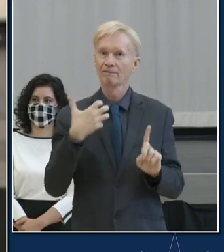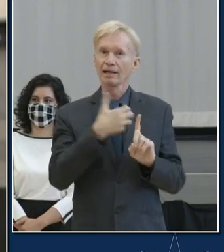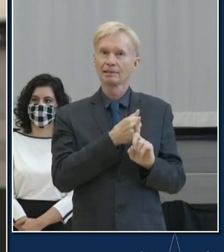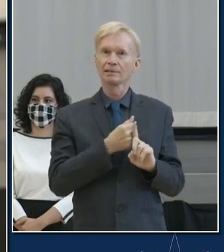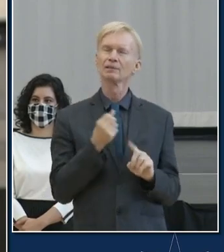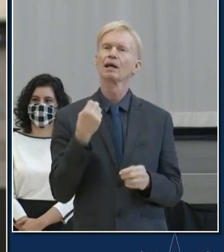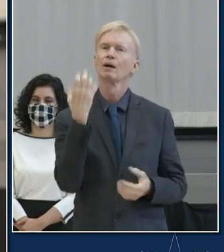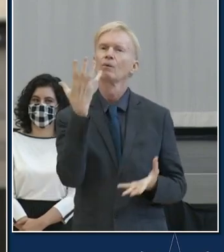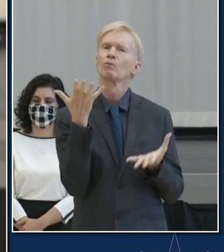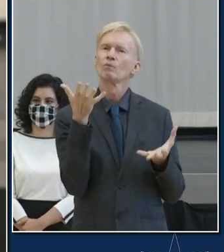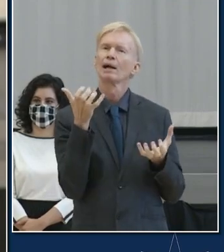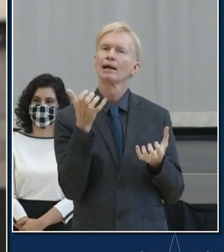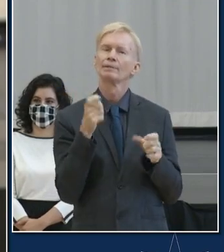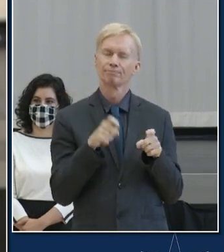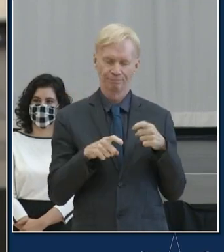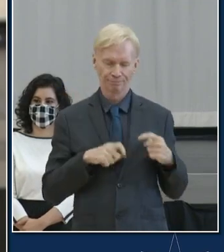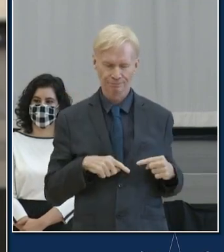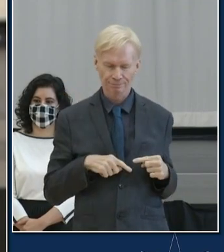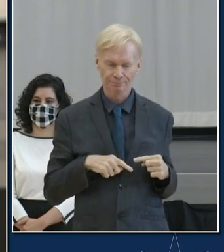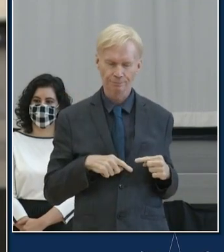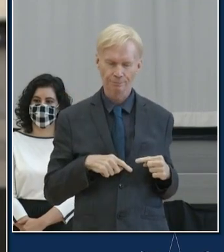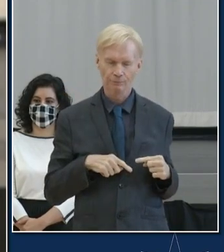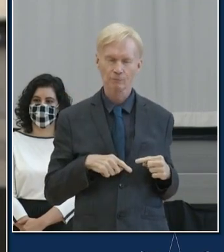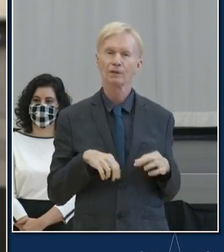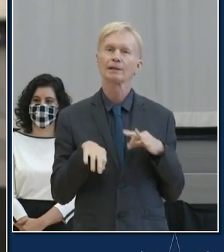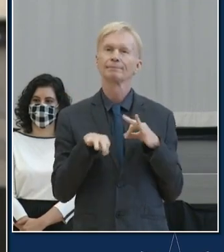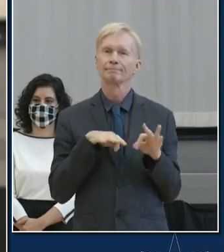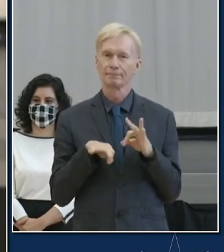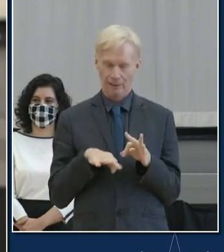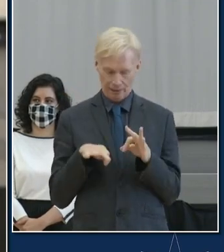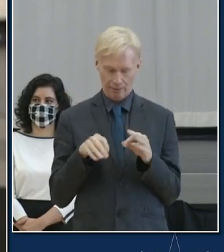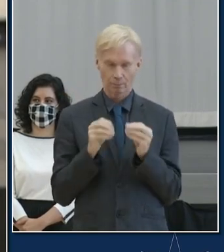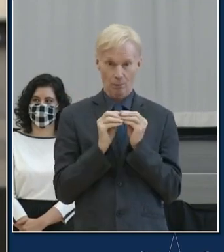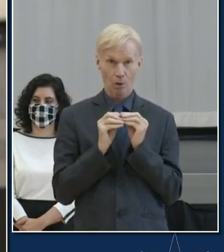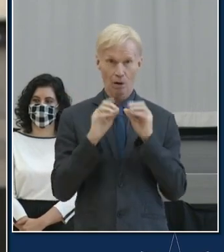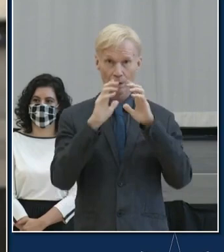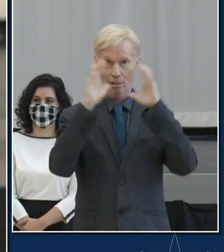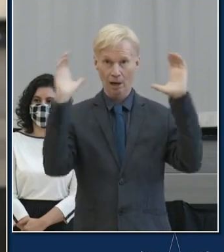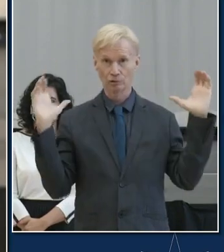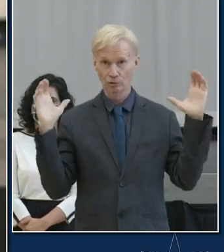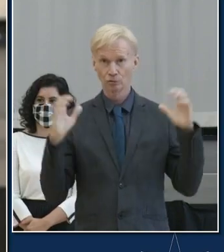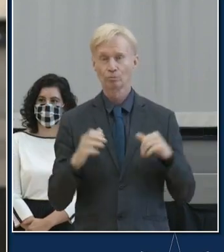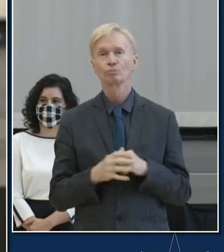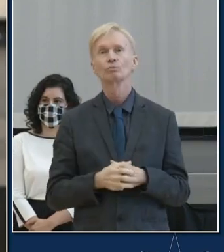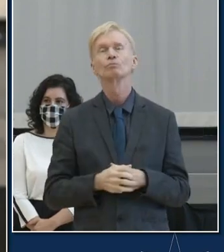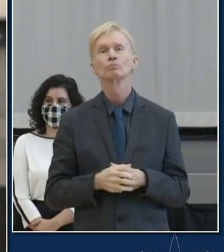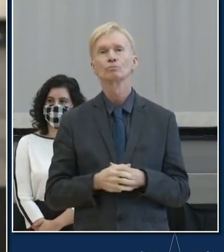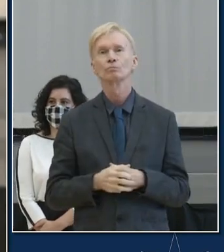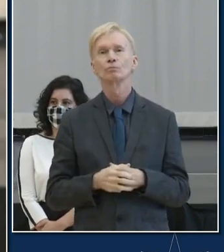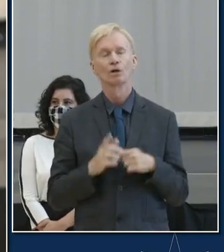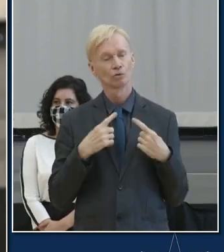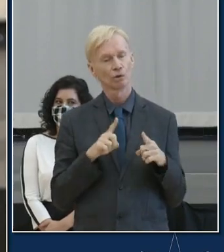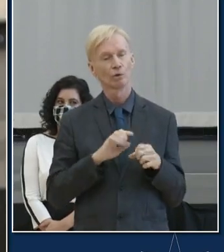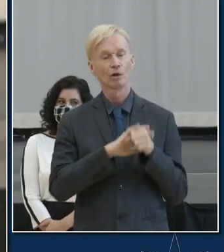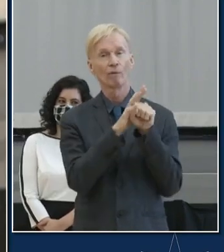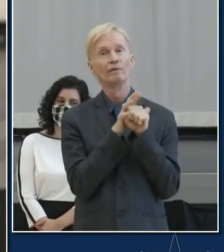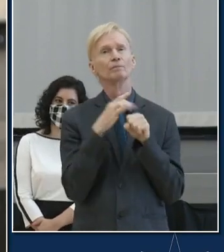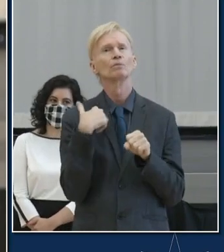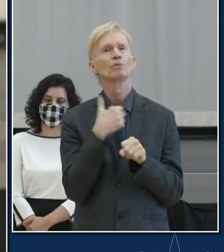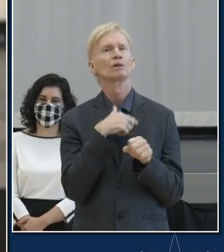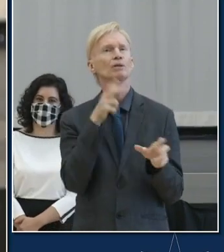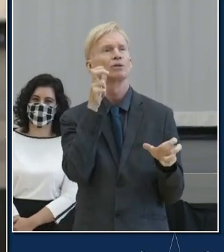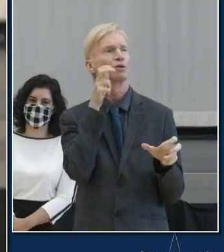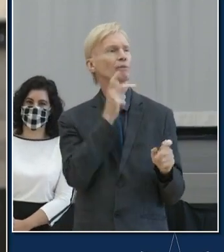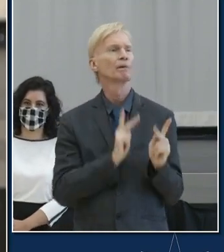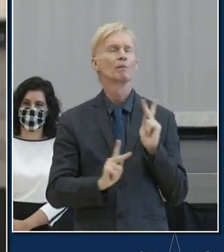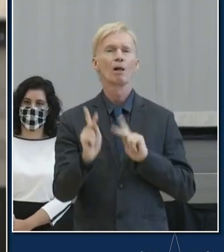So let me just step back and kind of take this issue in a larger frame. Throughout the pandemic, we heard from